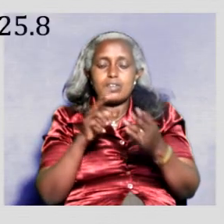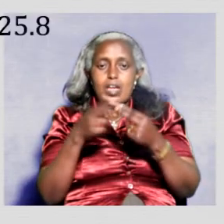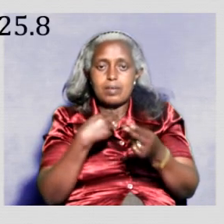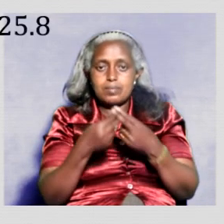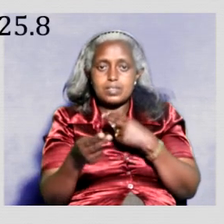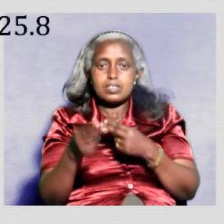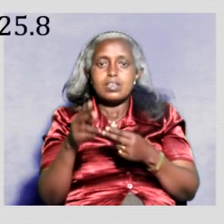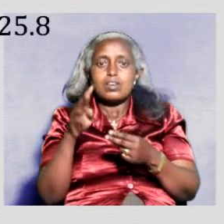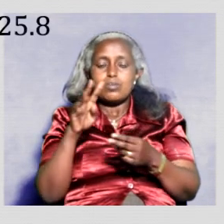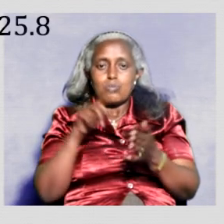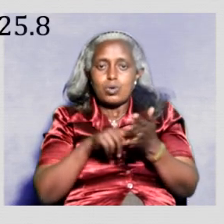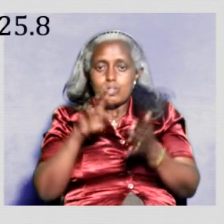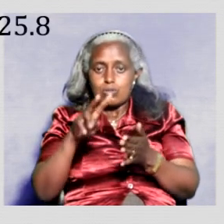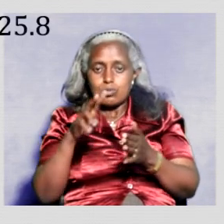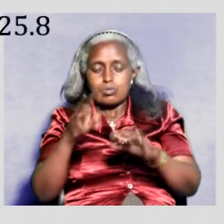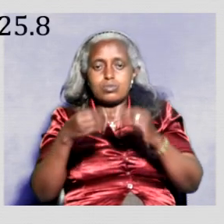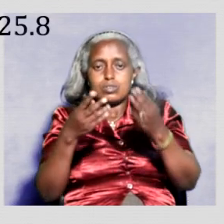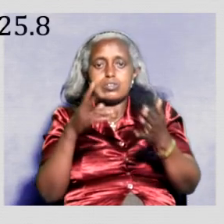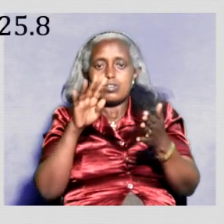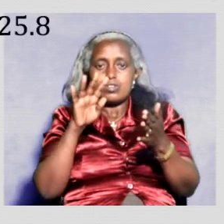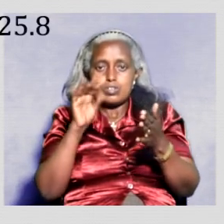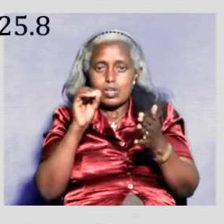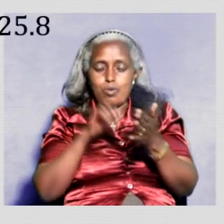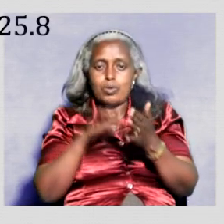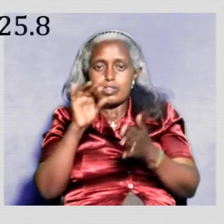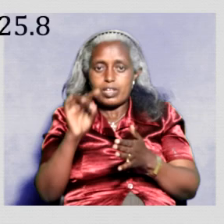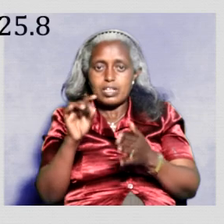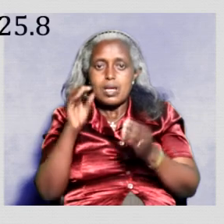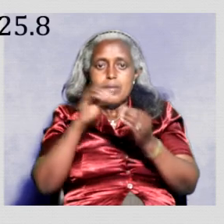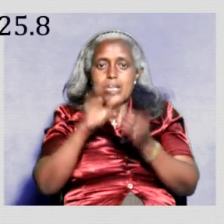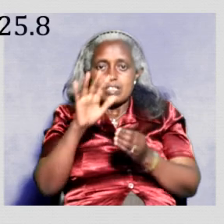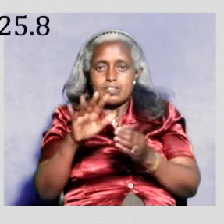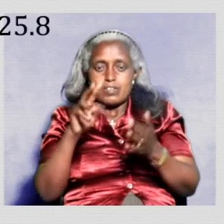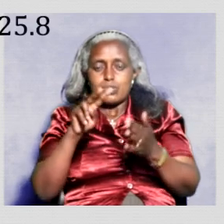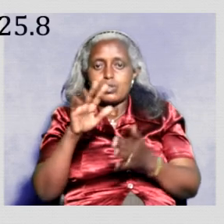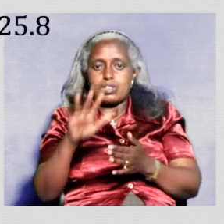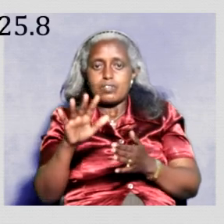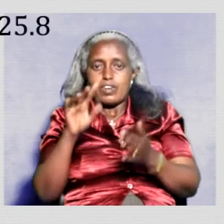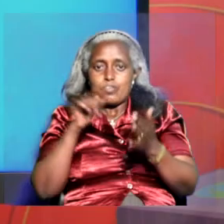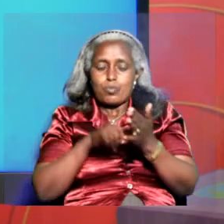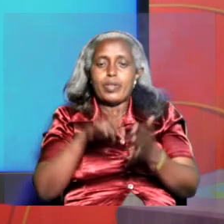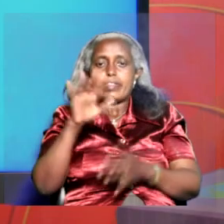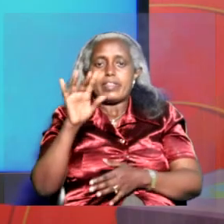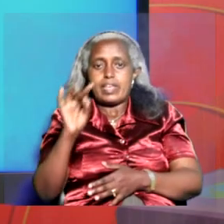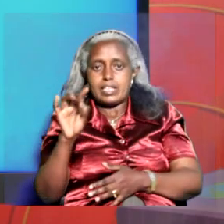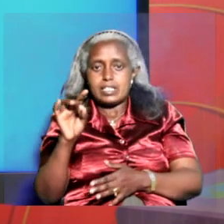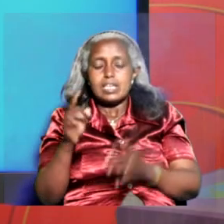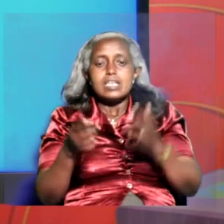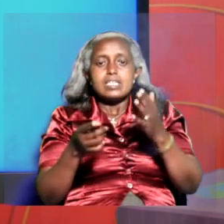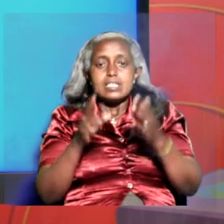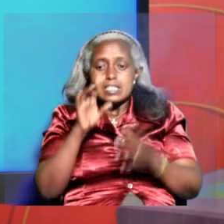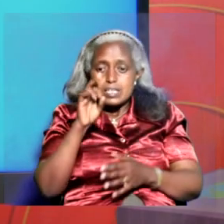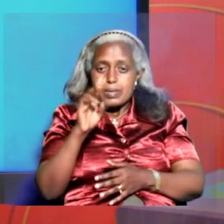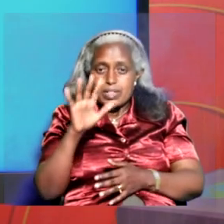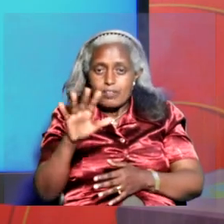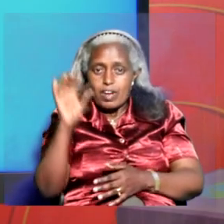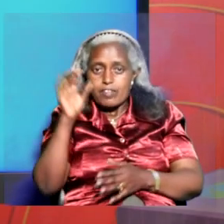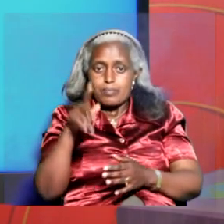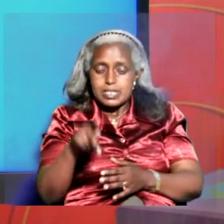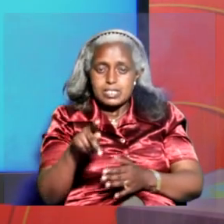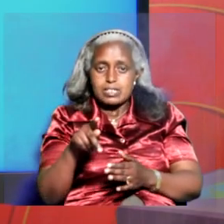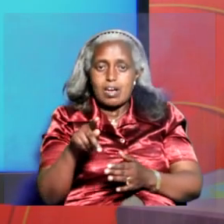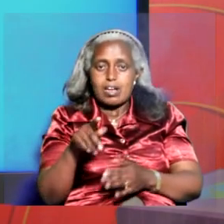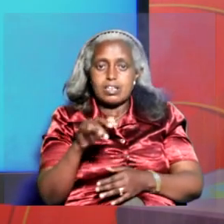times 0.2, it gives you 0.8 plus 5, 25.8. The 75th percentile,